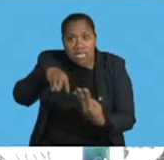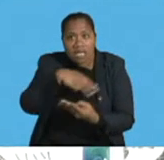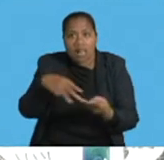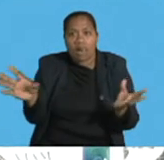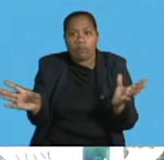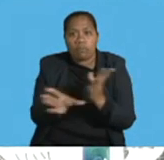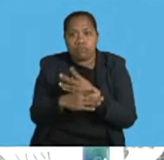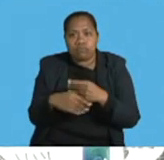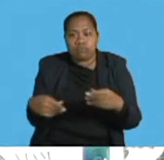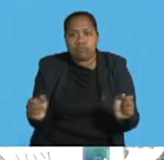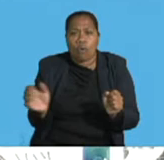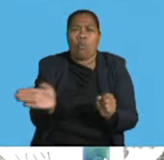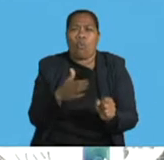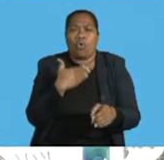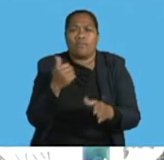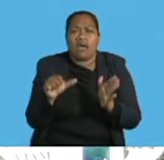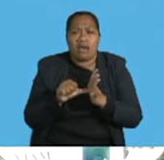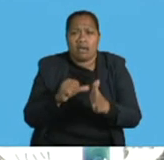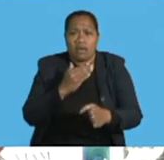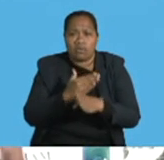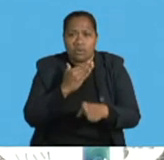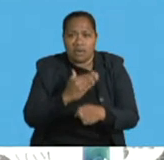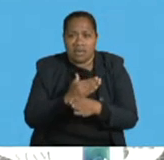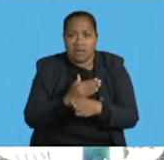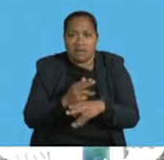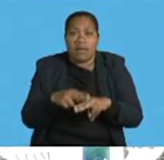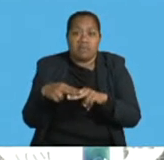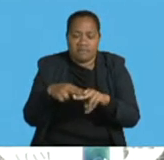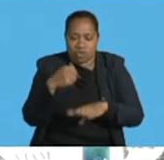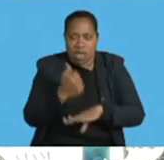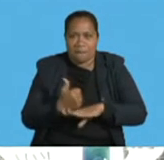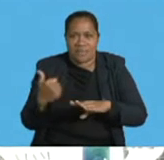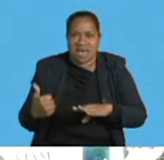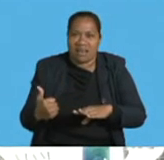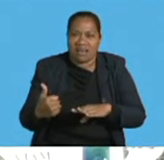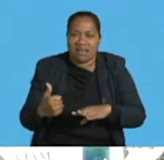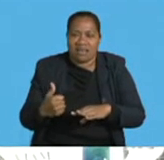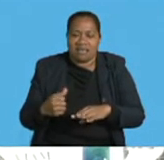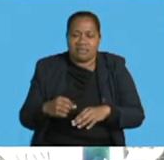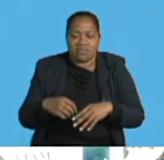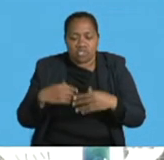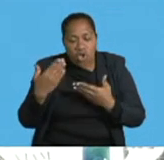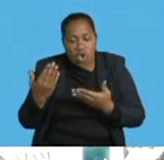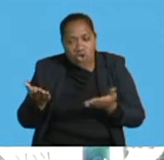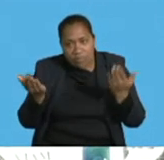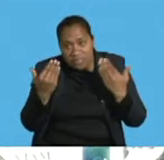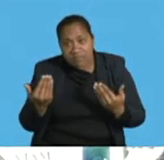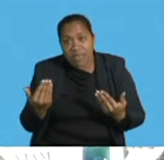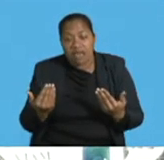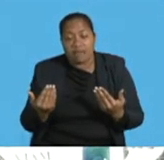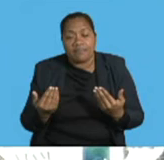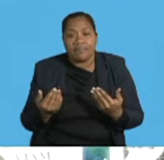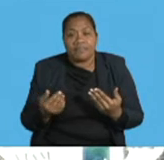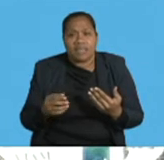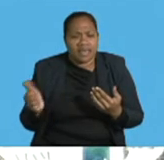completely destroyed all the hard work and the investment by the Fiji government. Honourable Speaker, sir, like any good